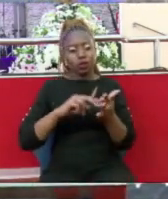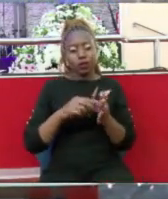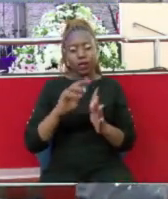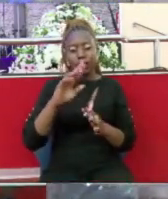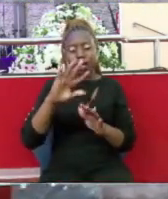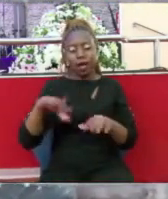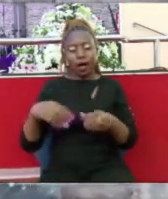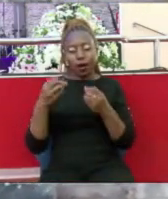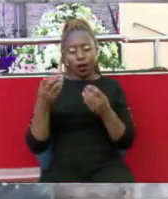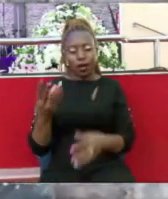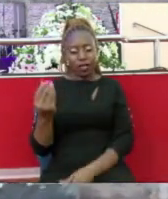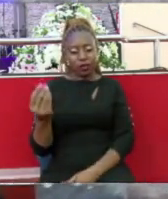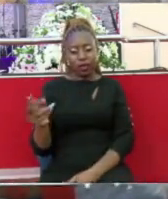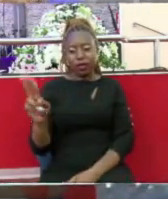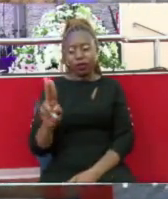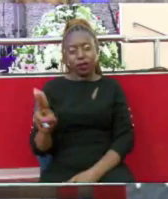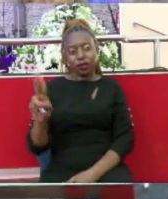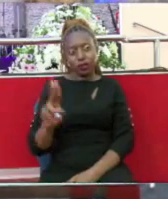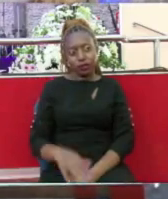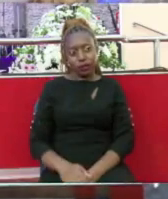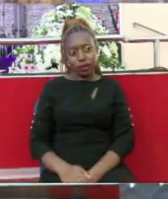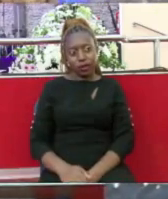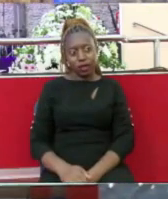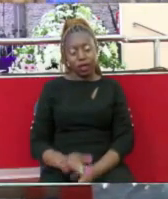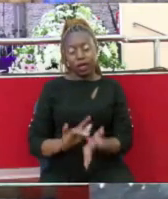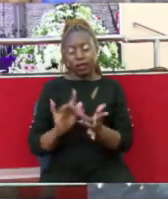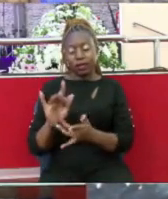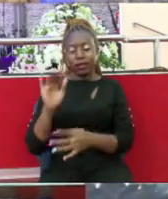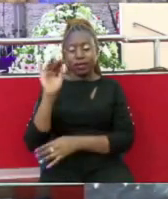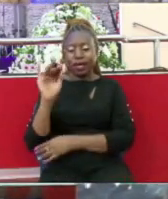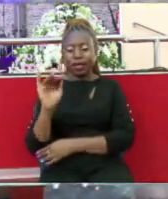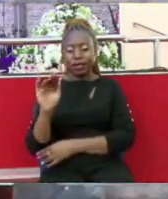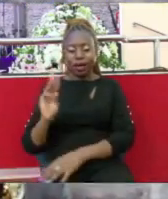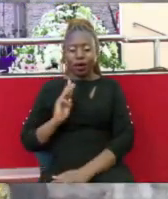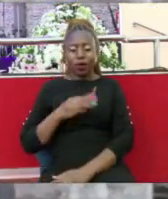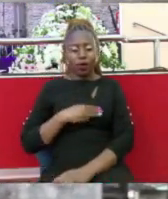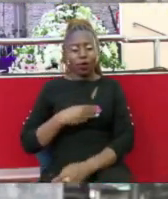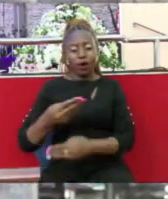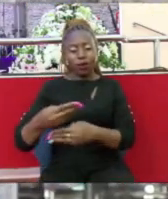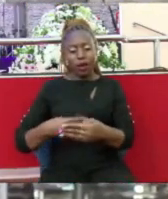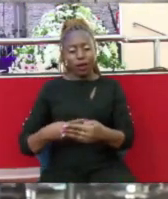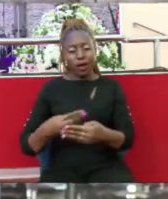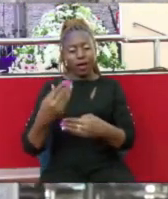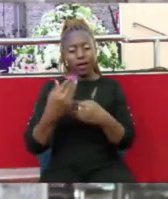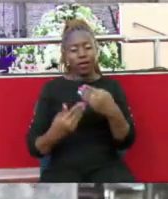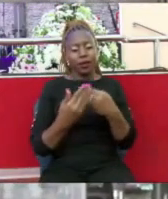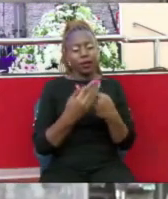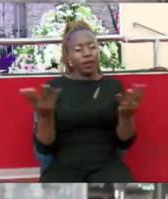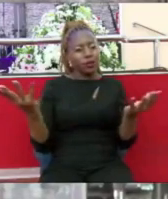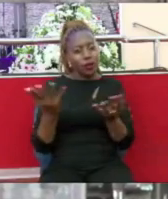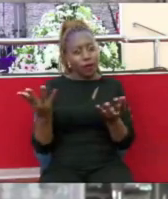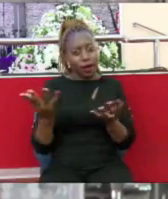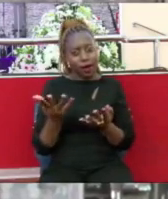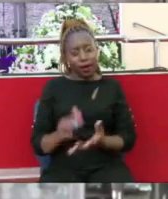gharama. Jesus was asking him, where are we going to buy? Alikuwa anauliza wapi tutanunua. He's being asked, where are we going to buy bread? Anaulizwa